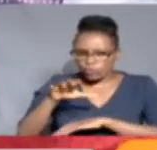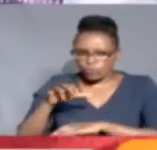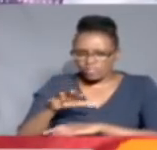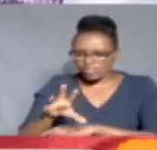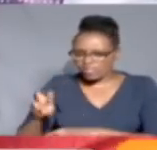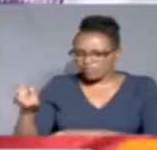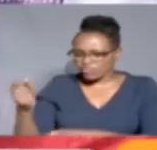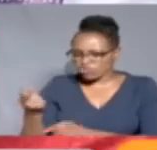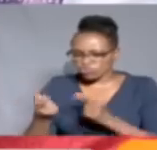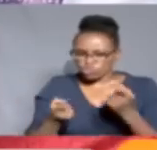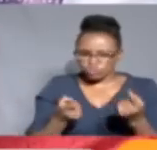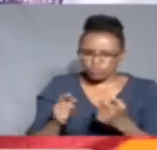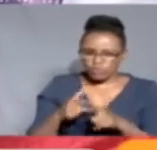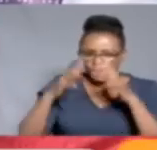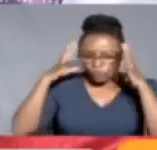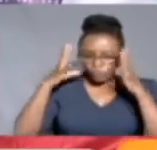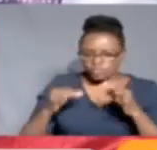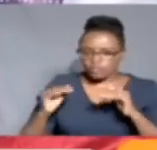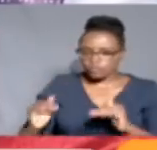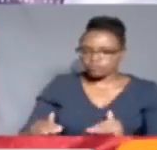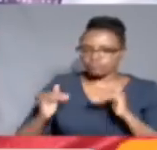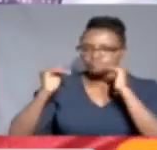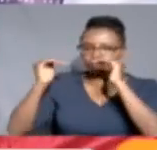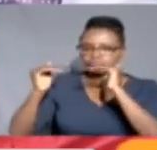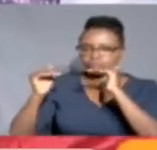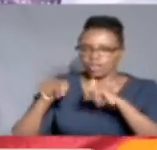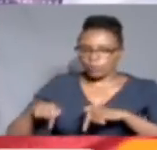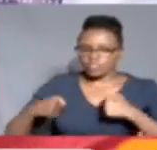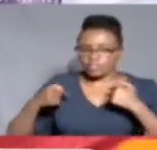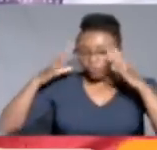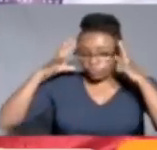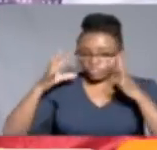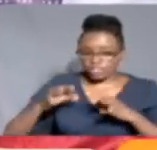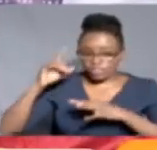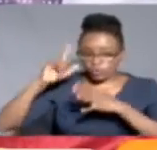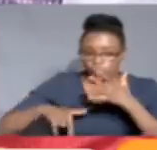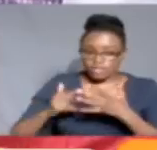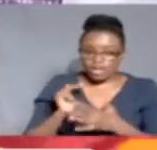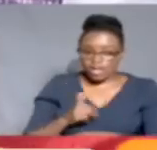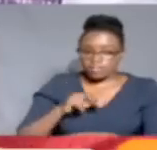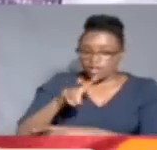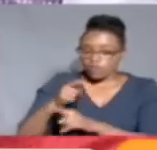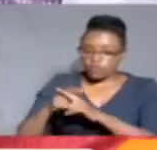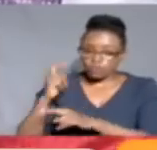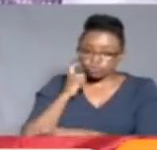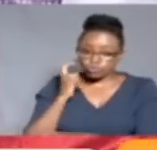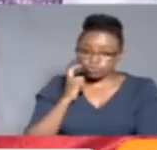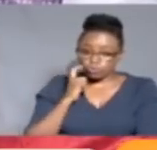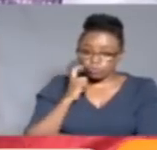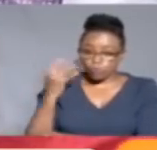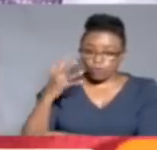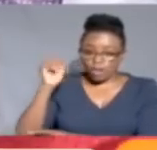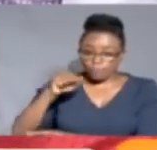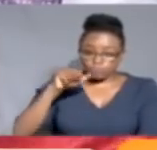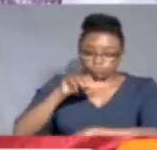decided to uplift ourselves. So we decided that we would be stealing from shops where we could